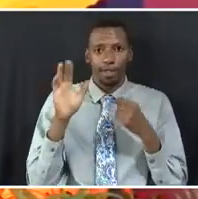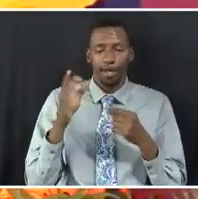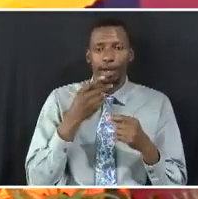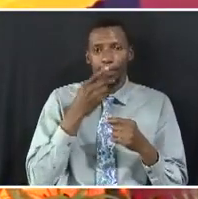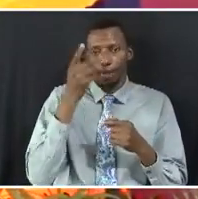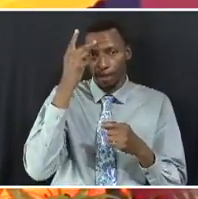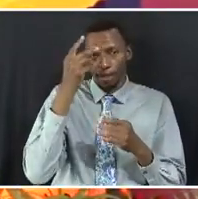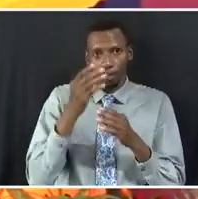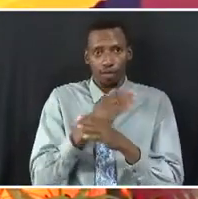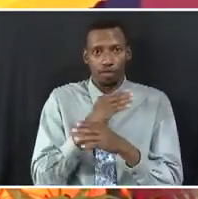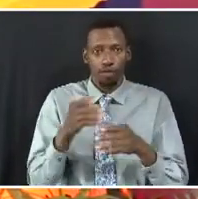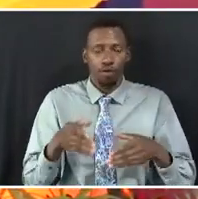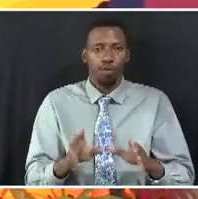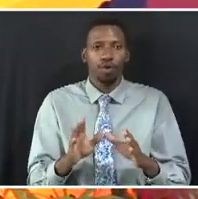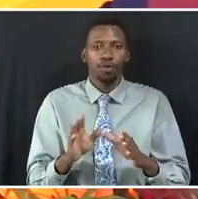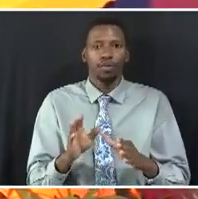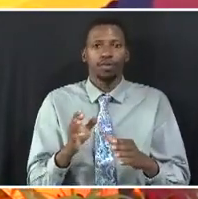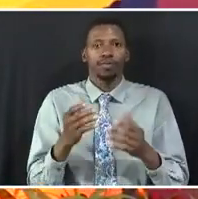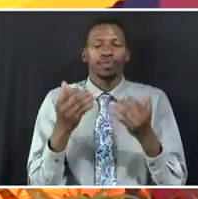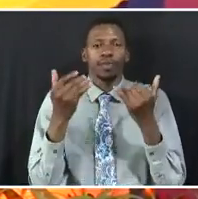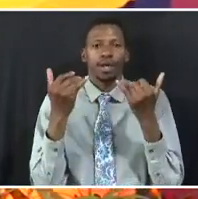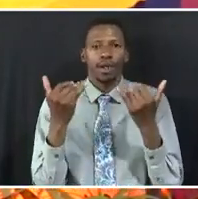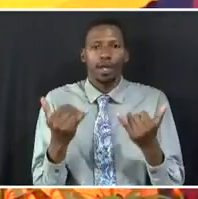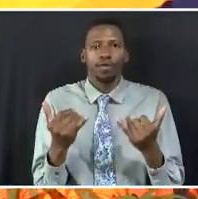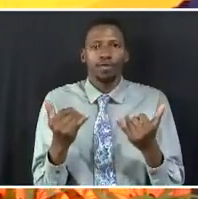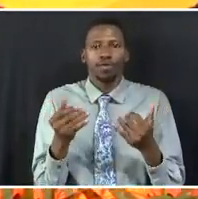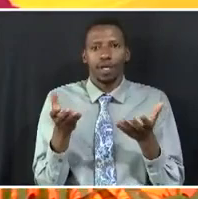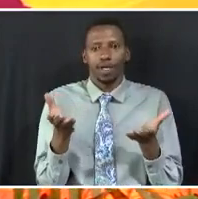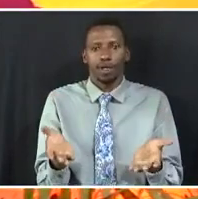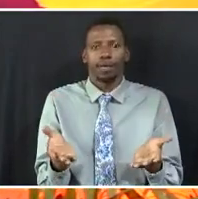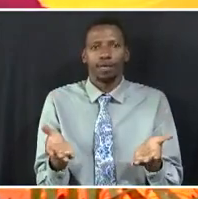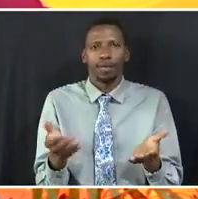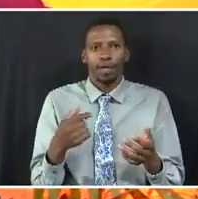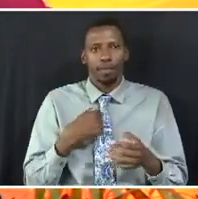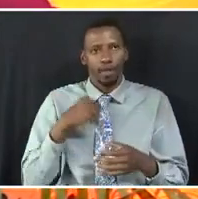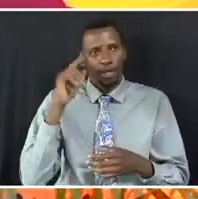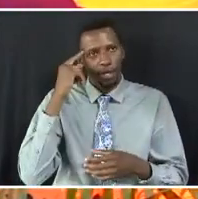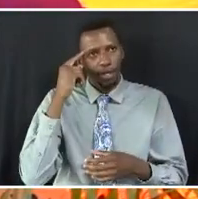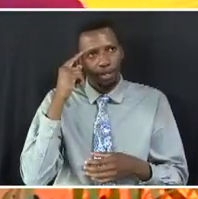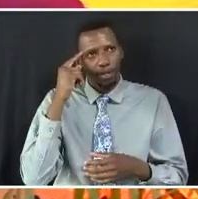born, is now here. I think she's